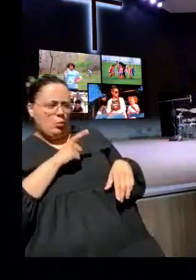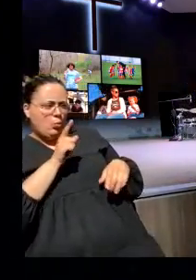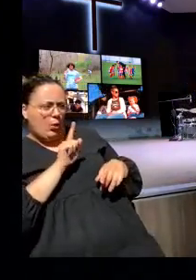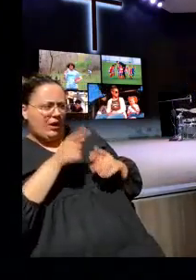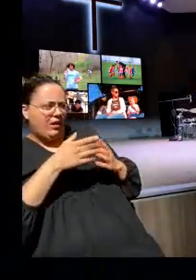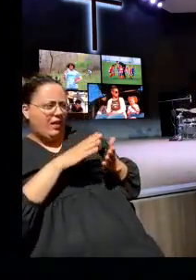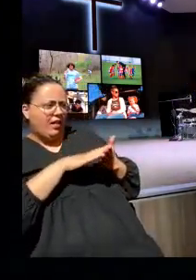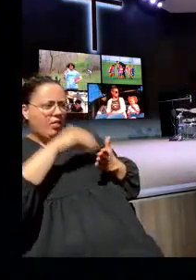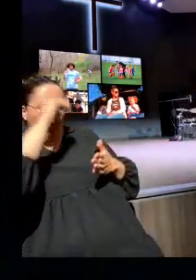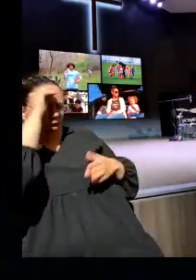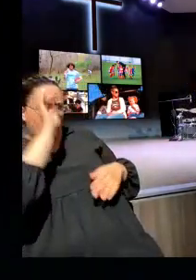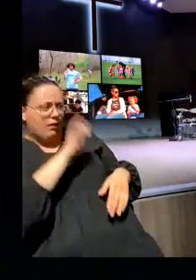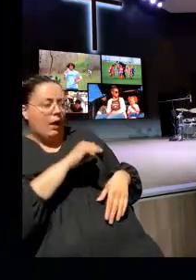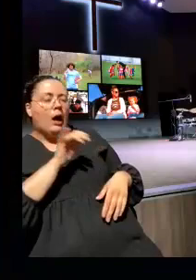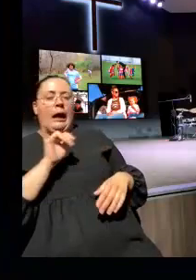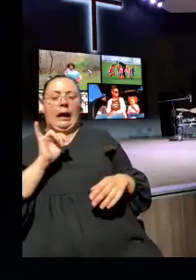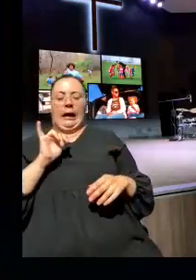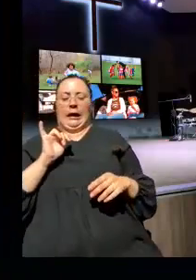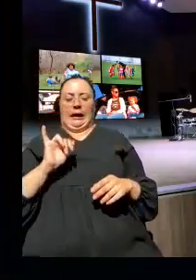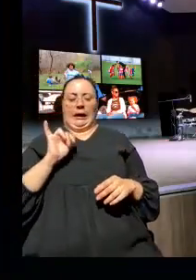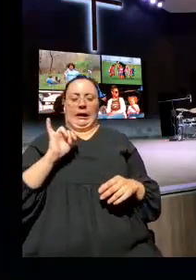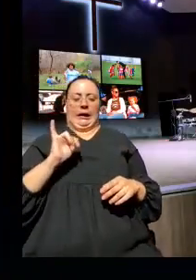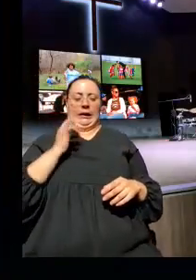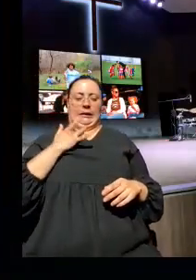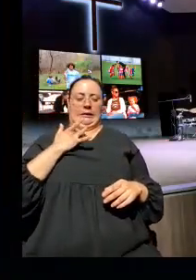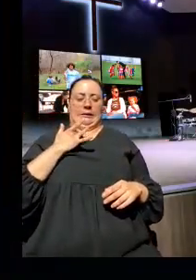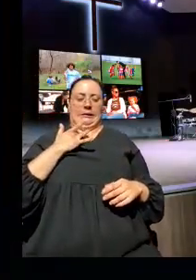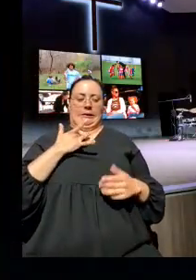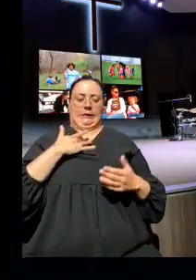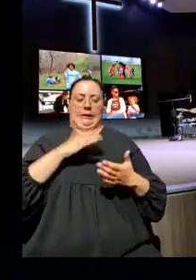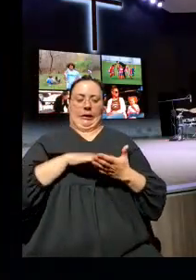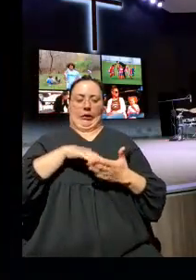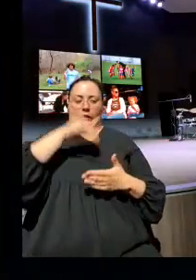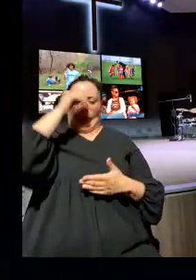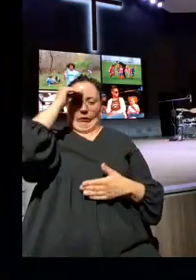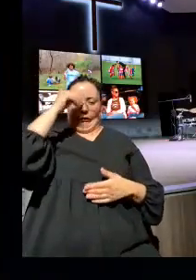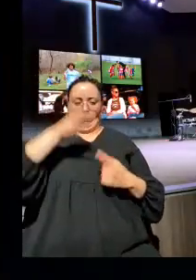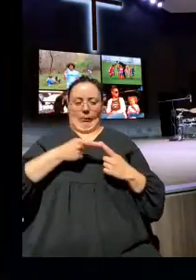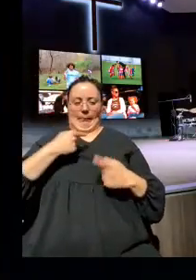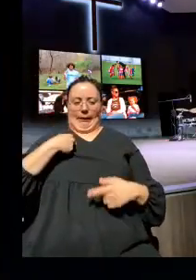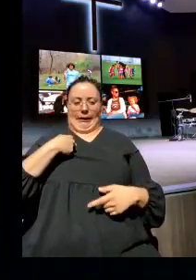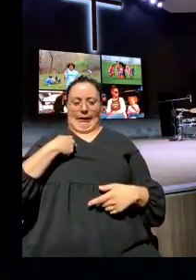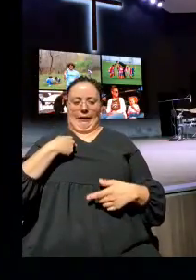where you understand that if you're around your kids, you're influencing them.